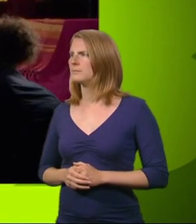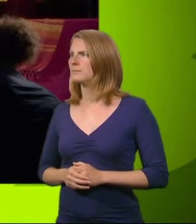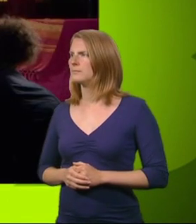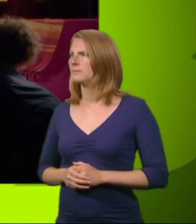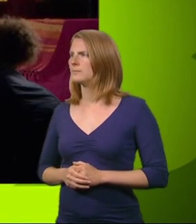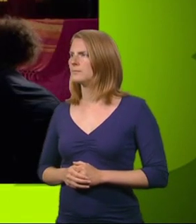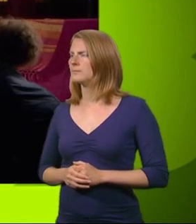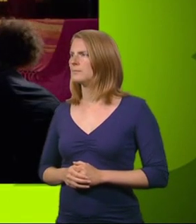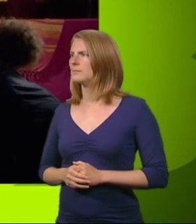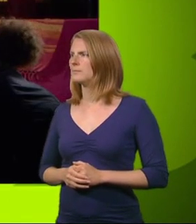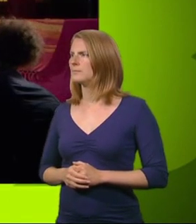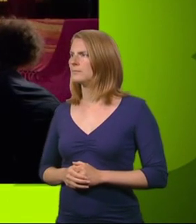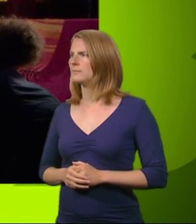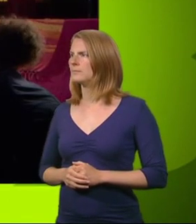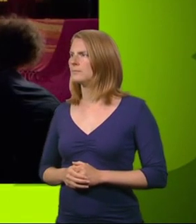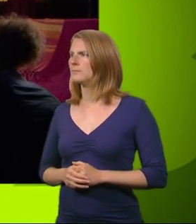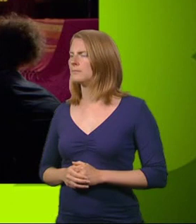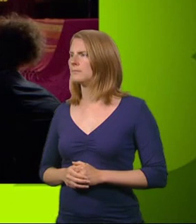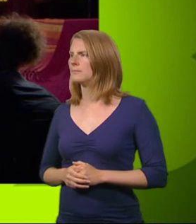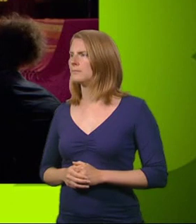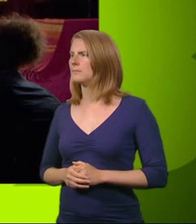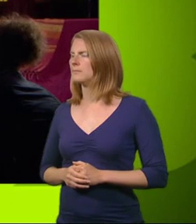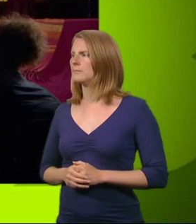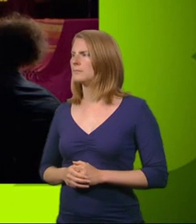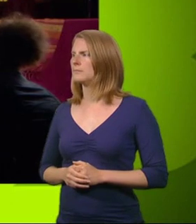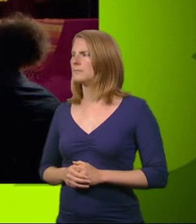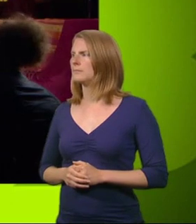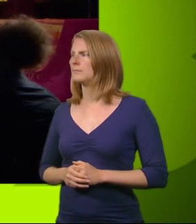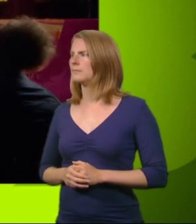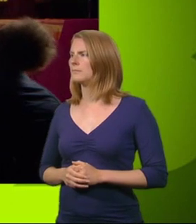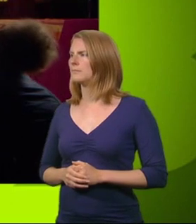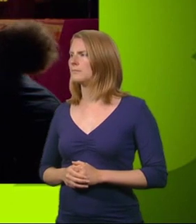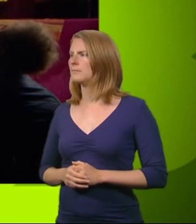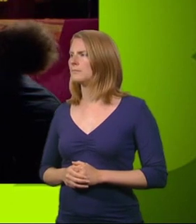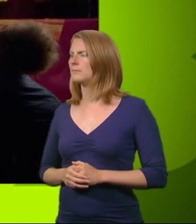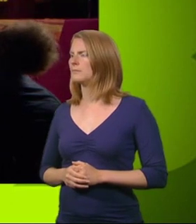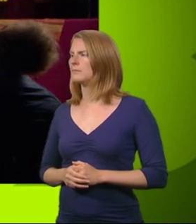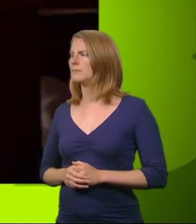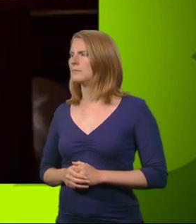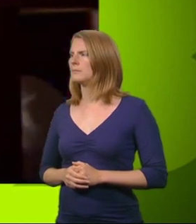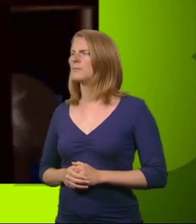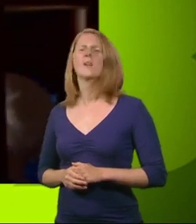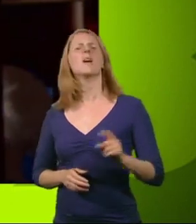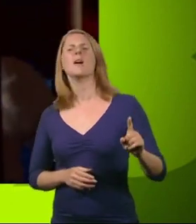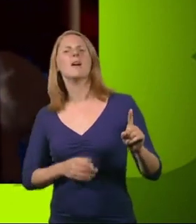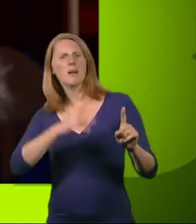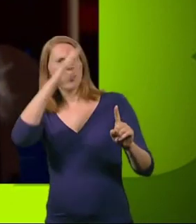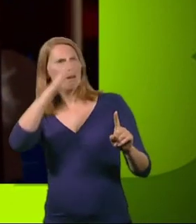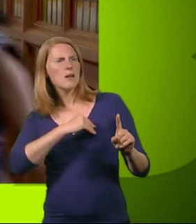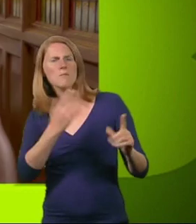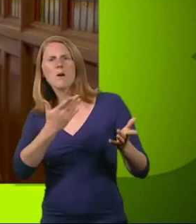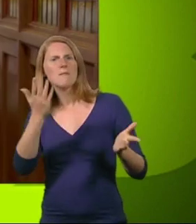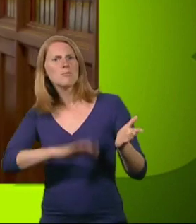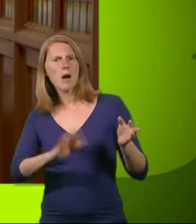Juicy me. Jackalope aboard. You haven't said why you